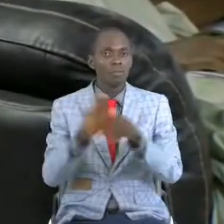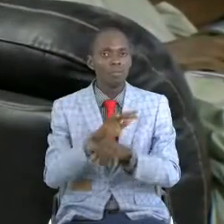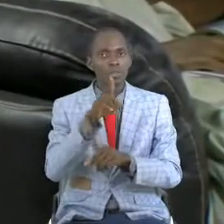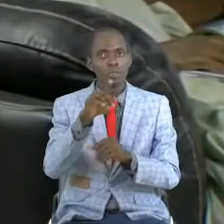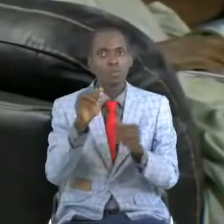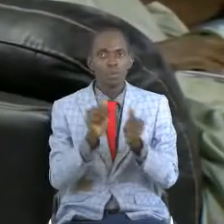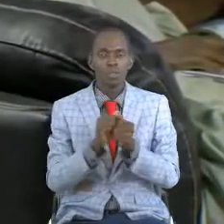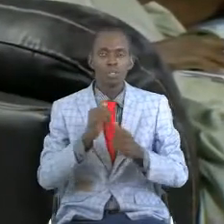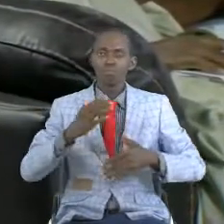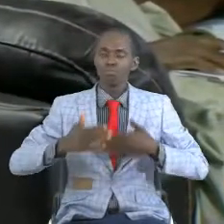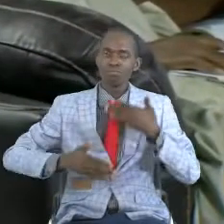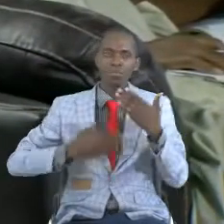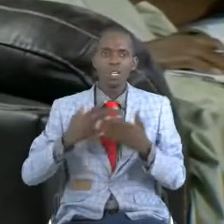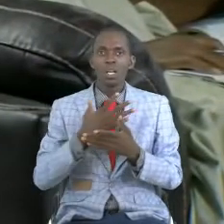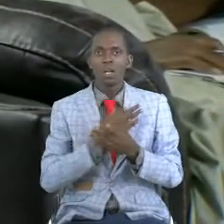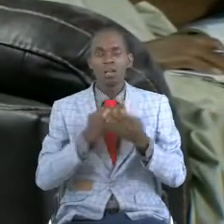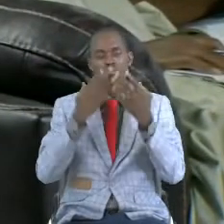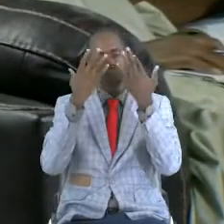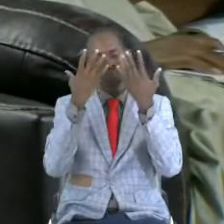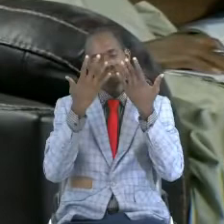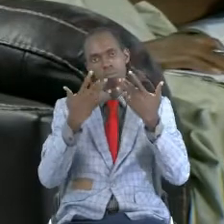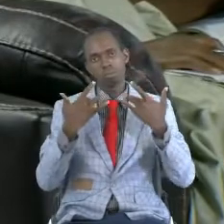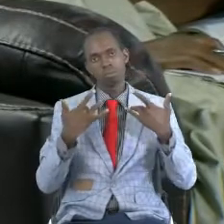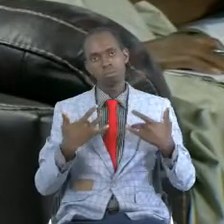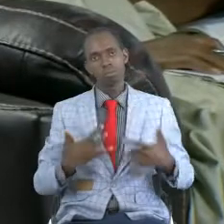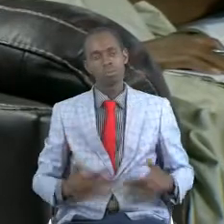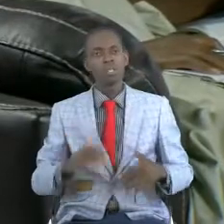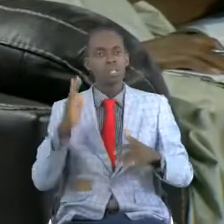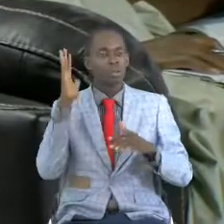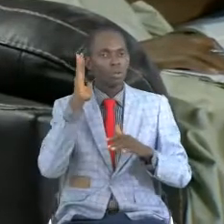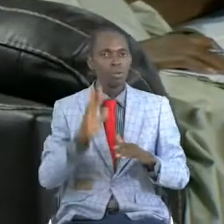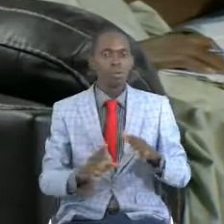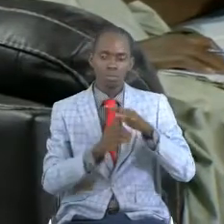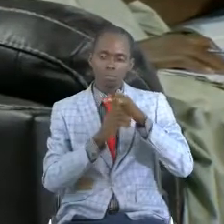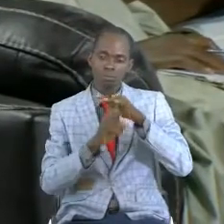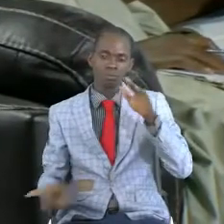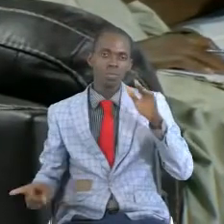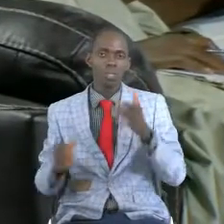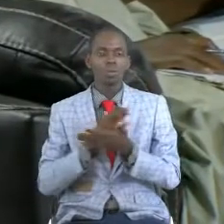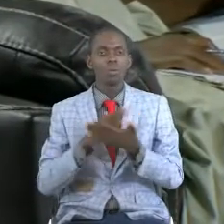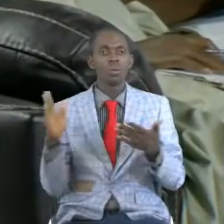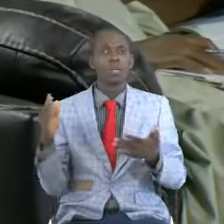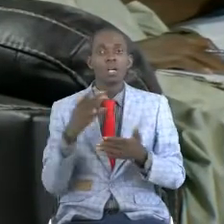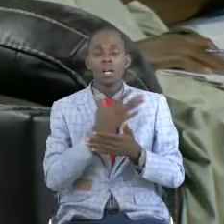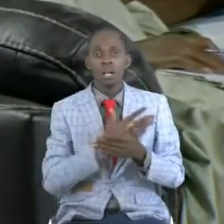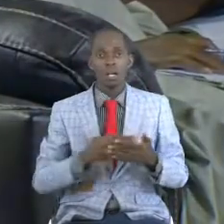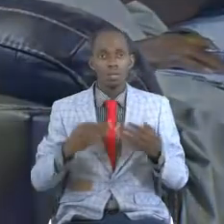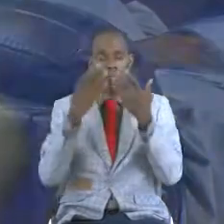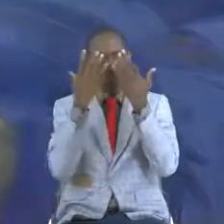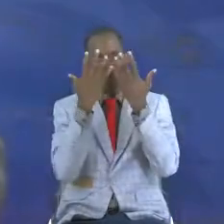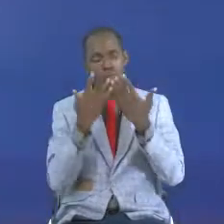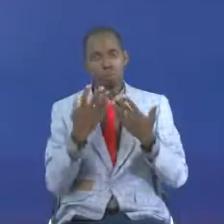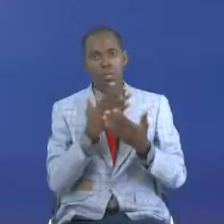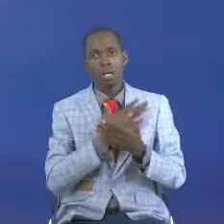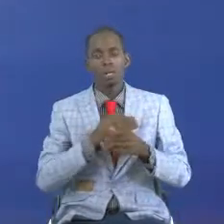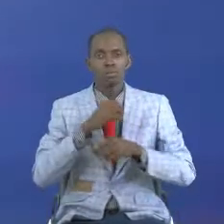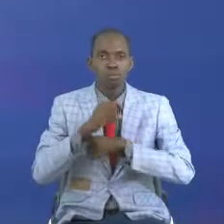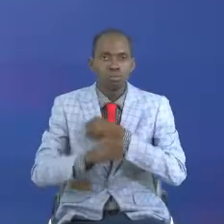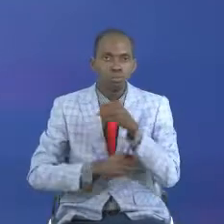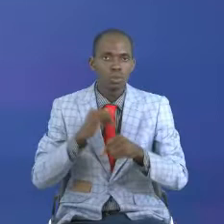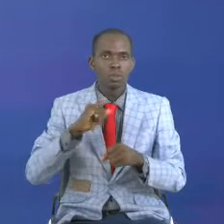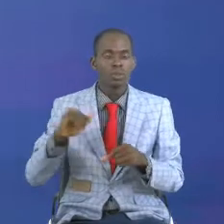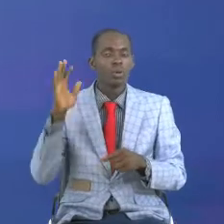sorrow and sighing shall flee away, and sorrow and suffering shall